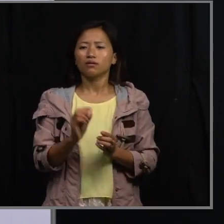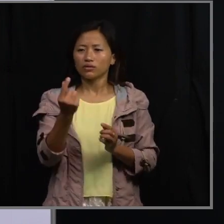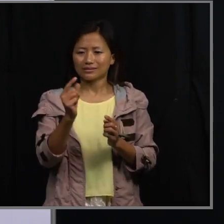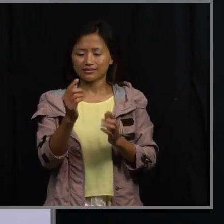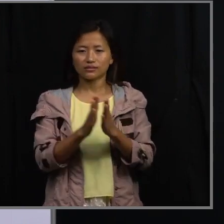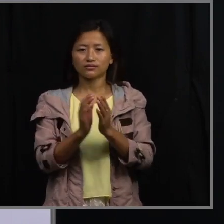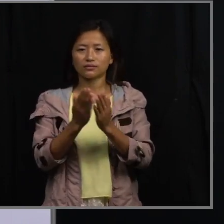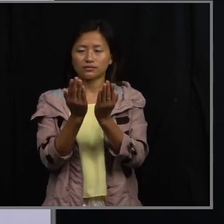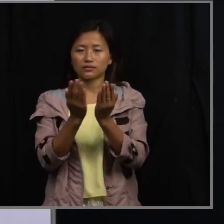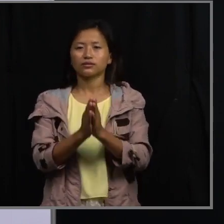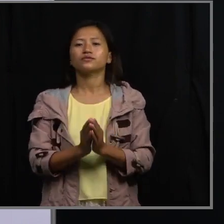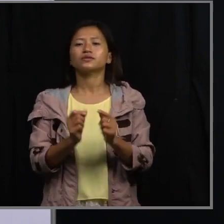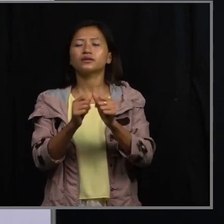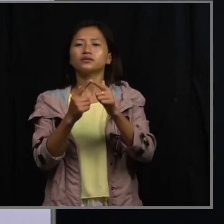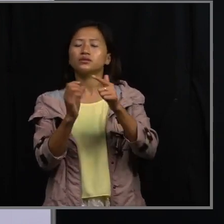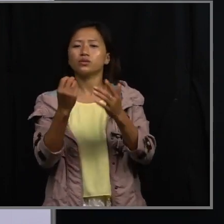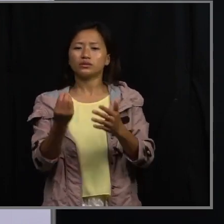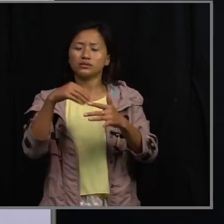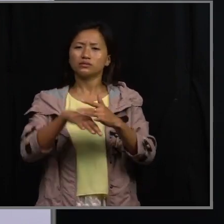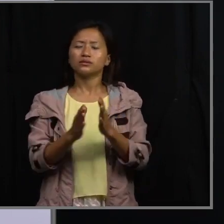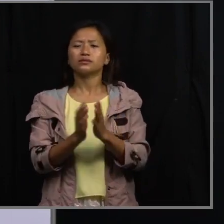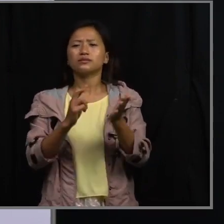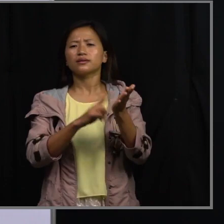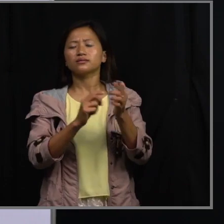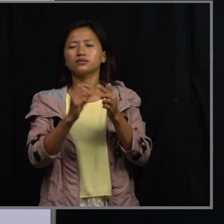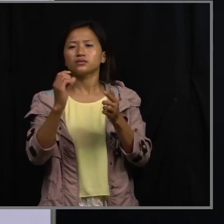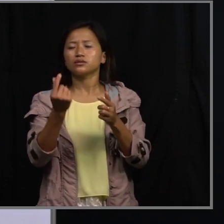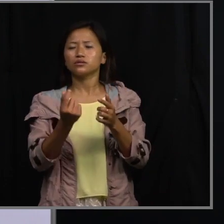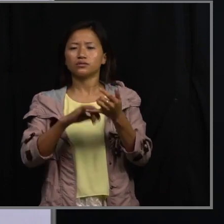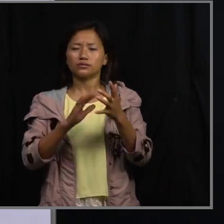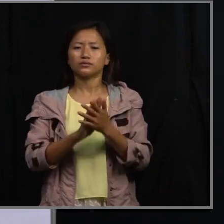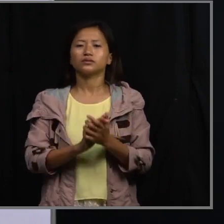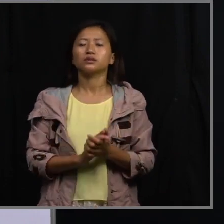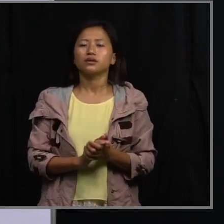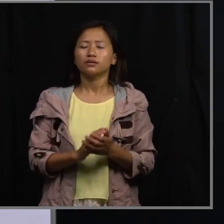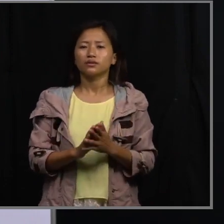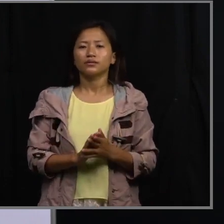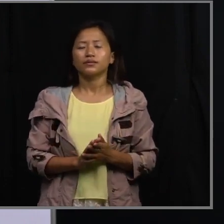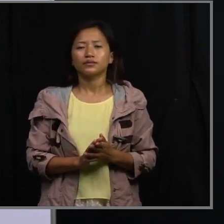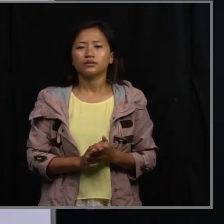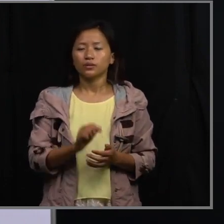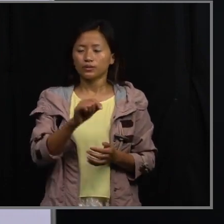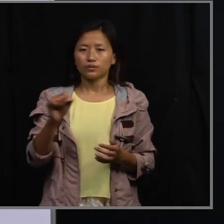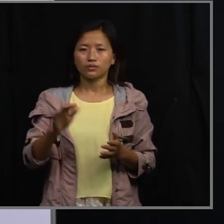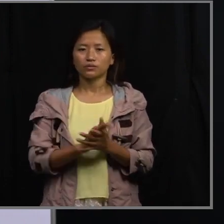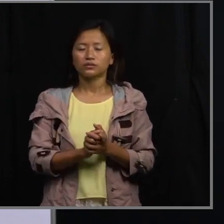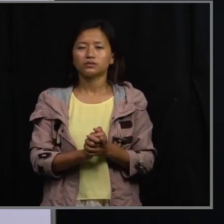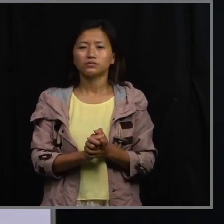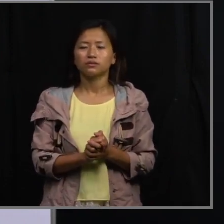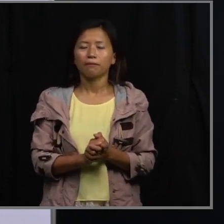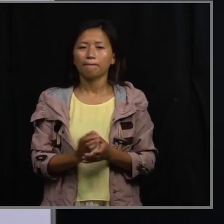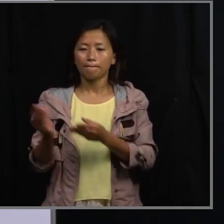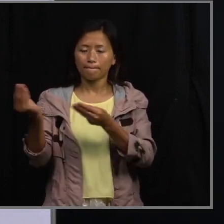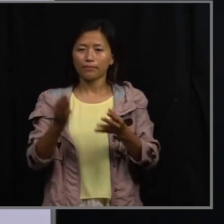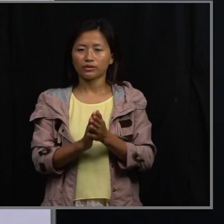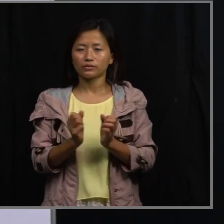or what's inside the atom, what's inside the nucleus, right? When we got the electrons, protons, neutrons, okay, which brought